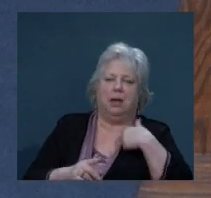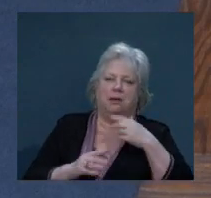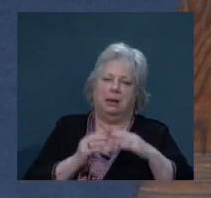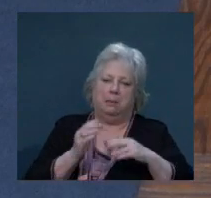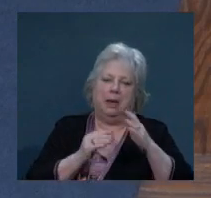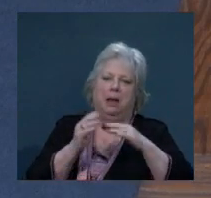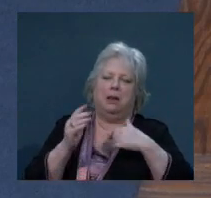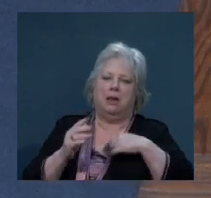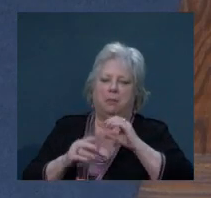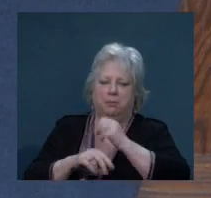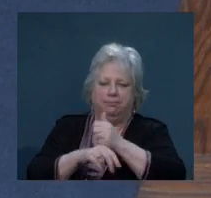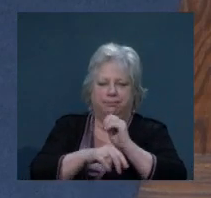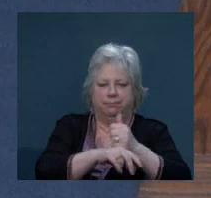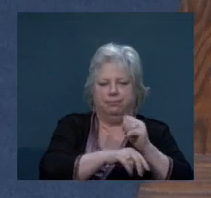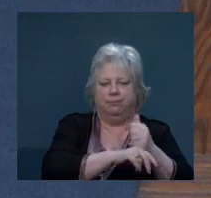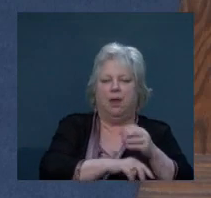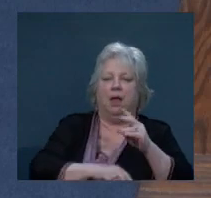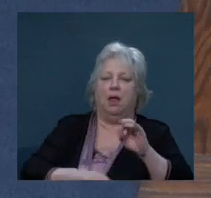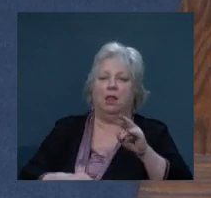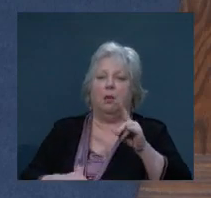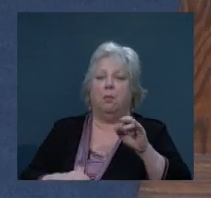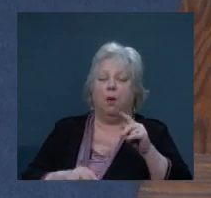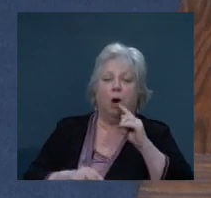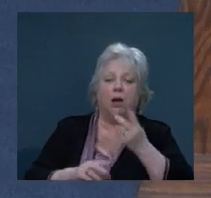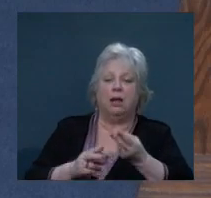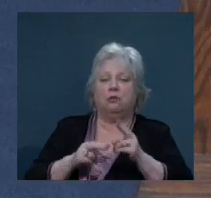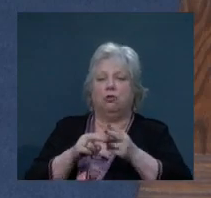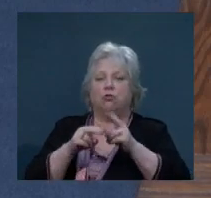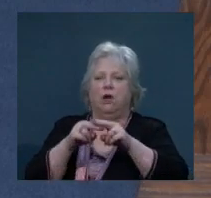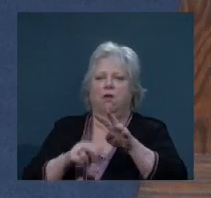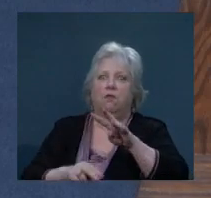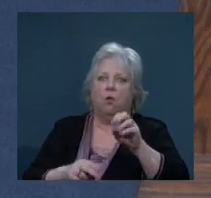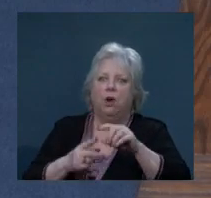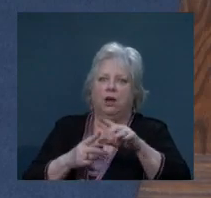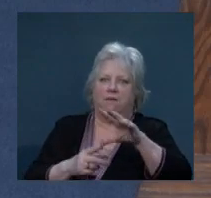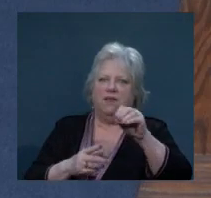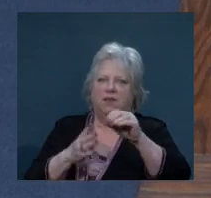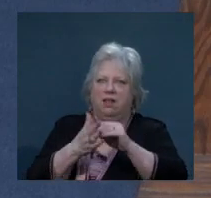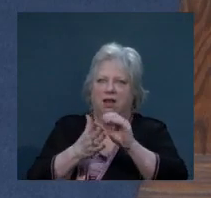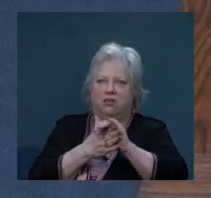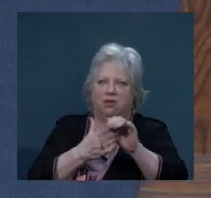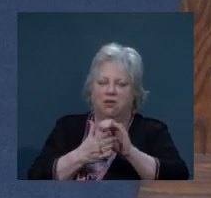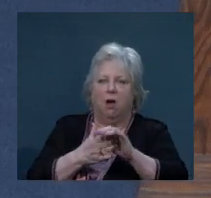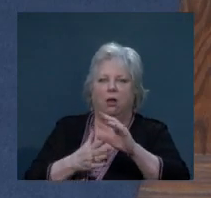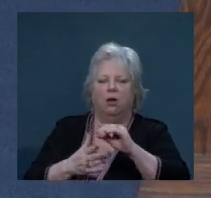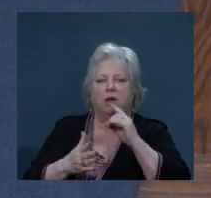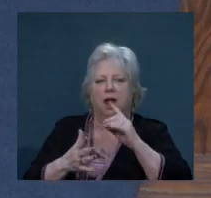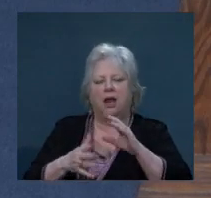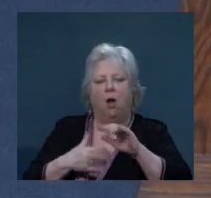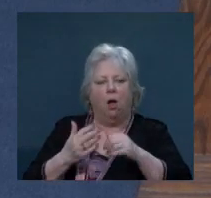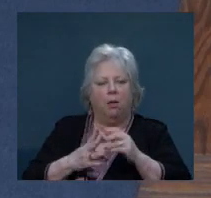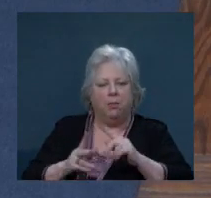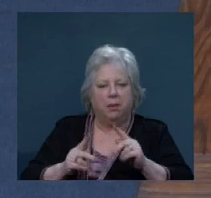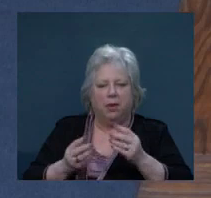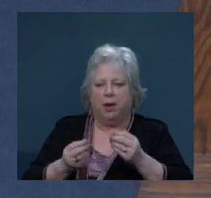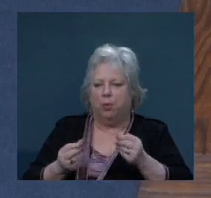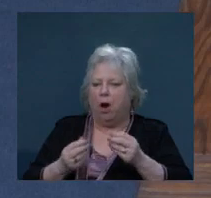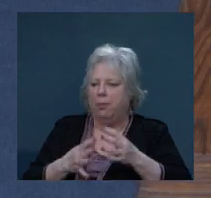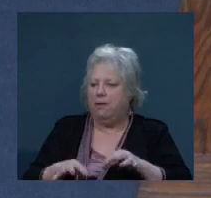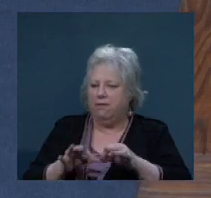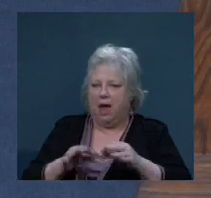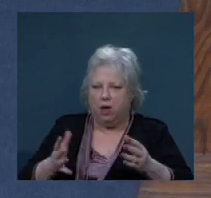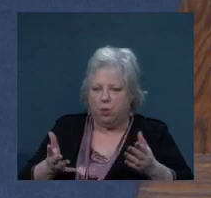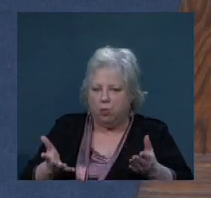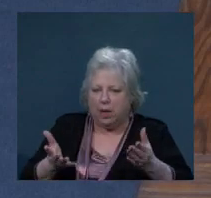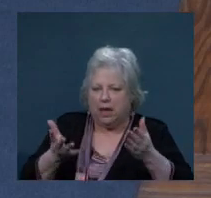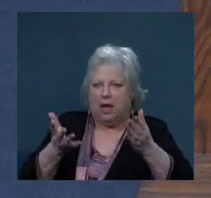doing, the market has increased $40,000-$50,000. It's bringing people property value up. Trees don't bring